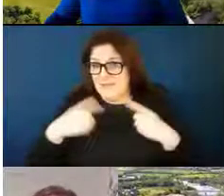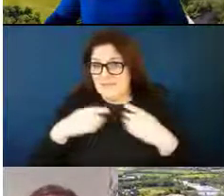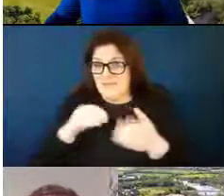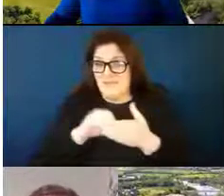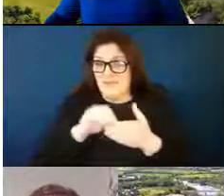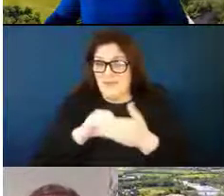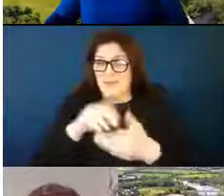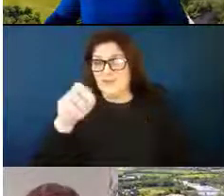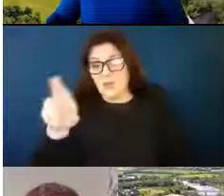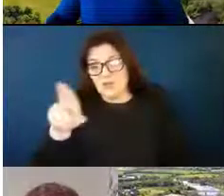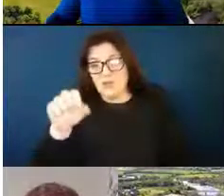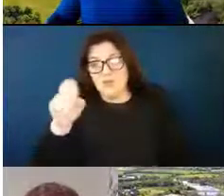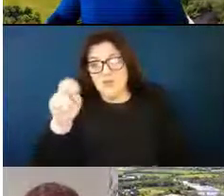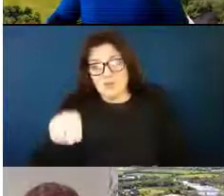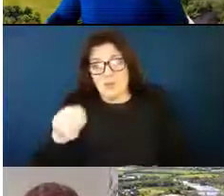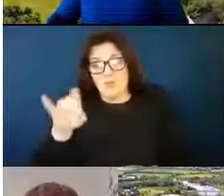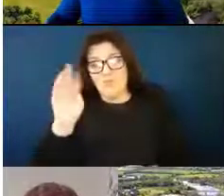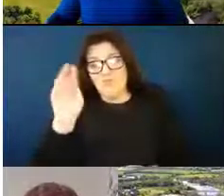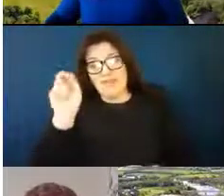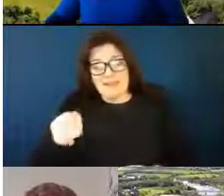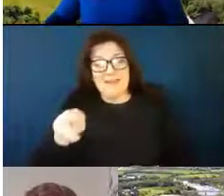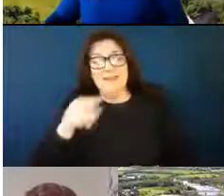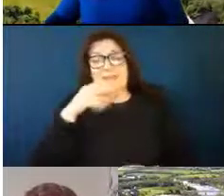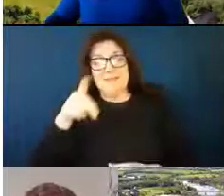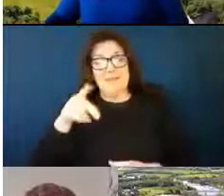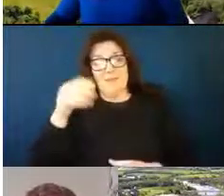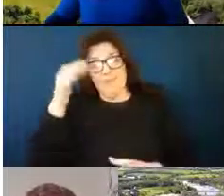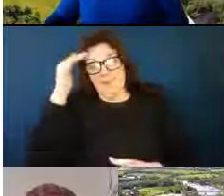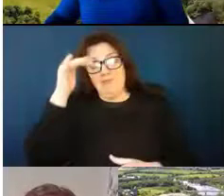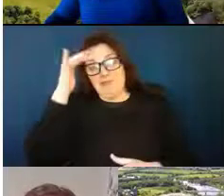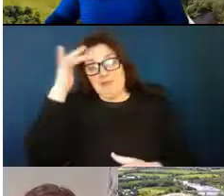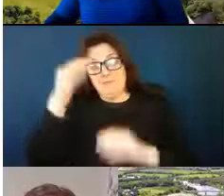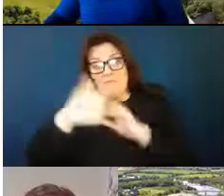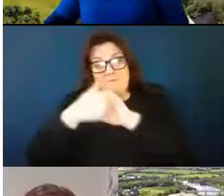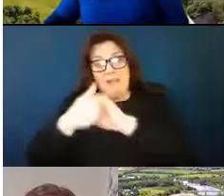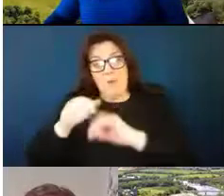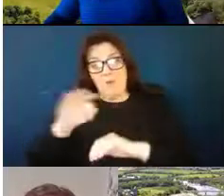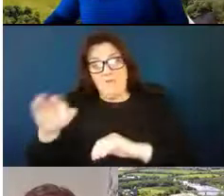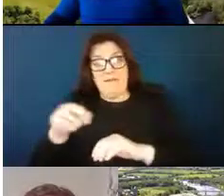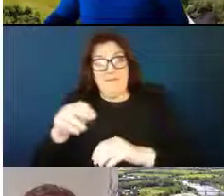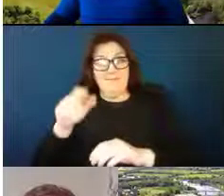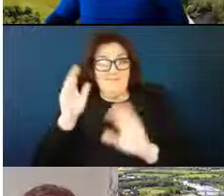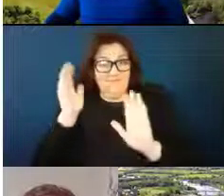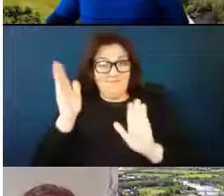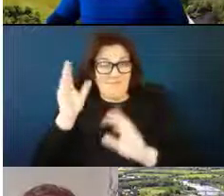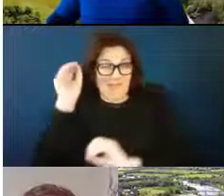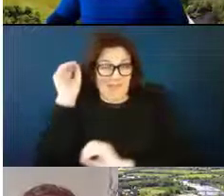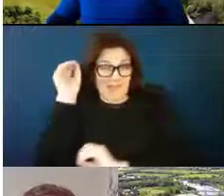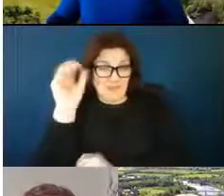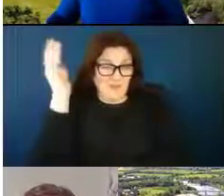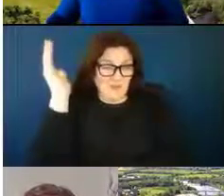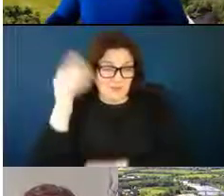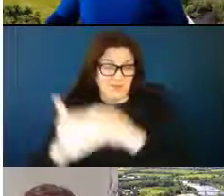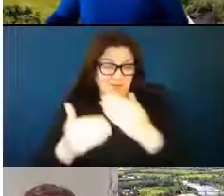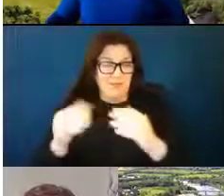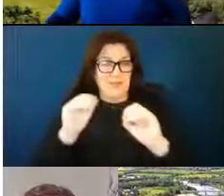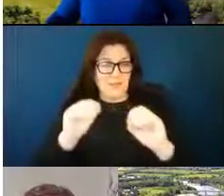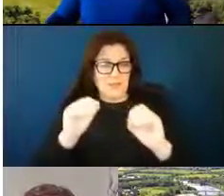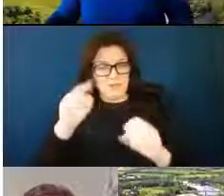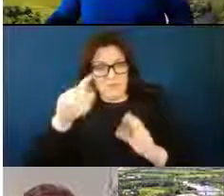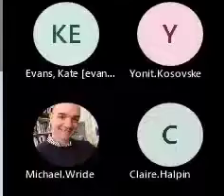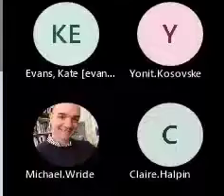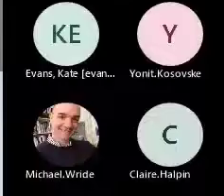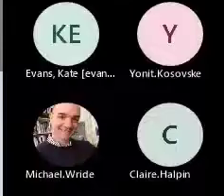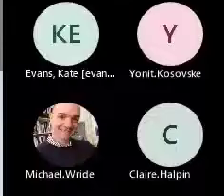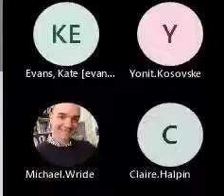Fellow of the Higher Education Academy. He's worked as a teacher educator, a lecturer, and an educational project manager in a diversity